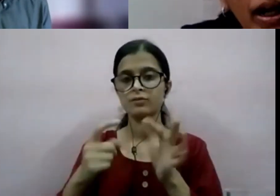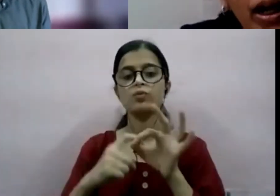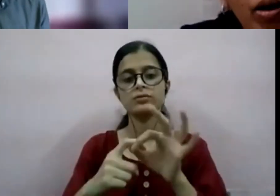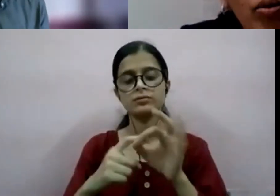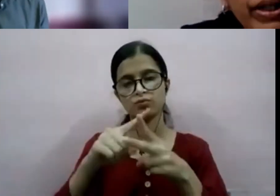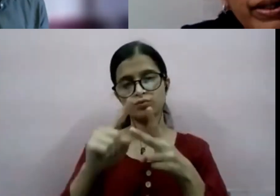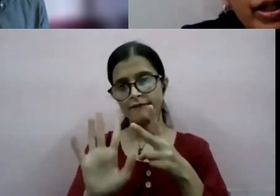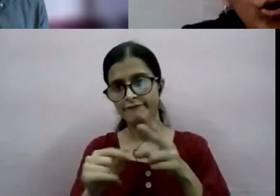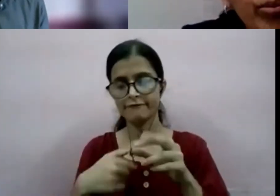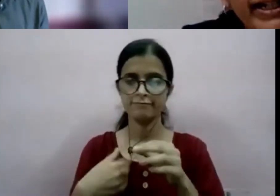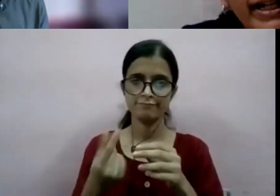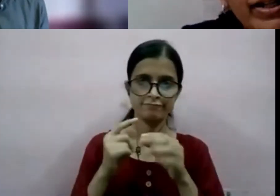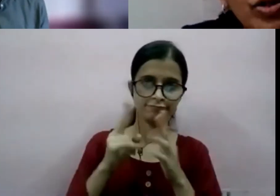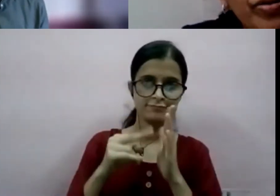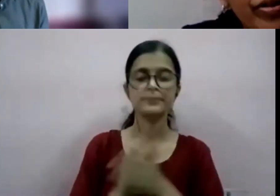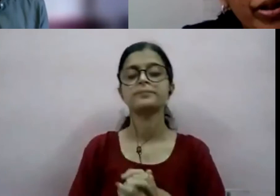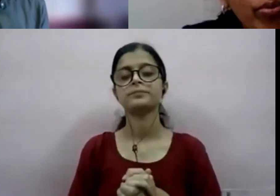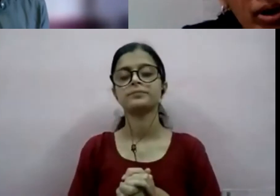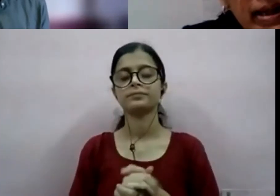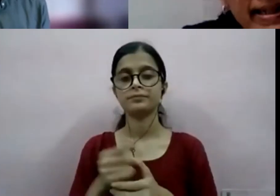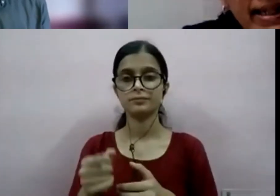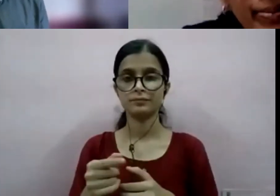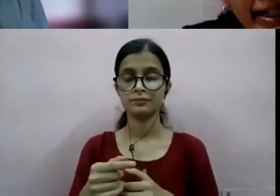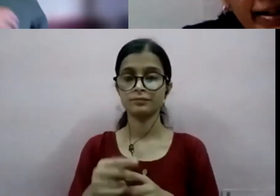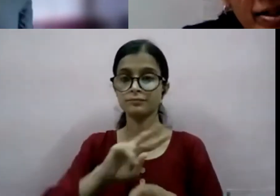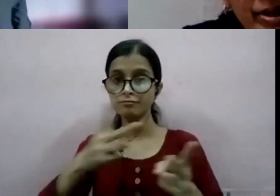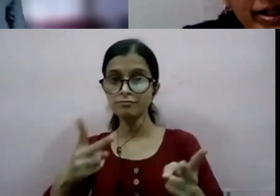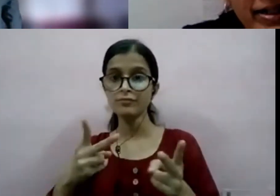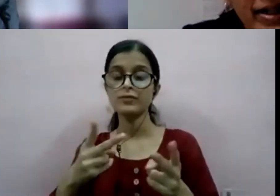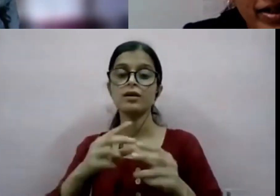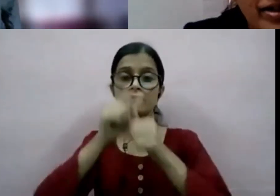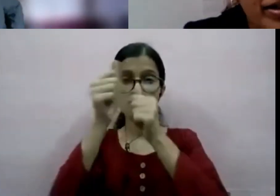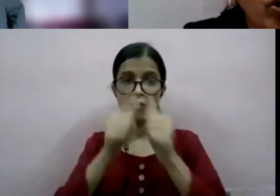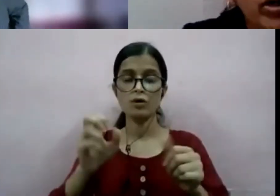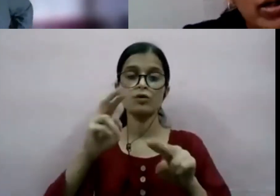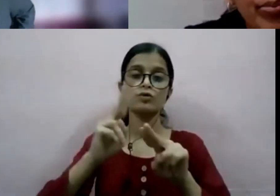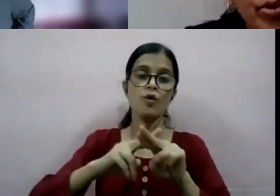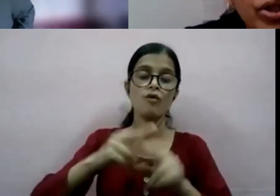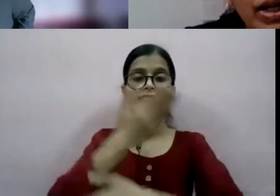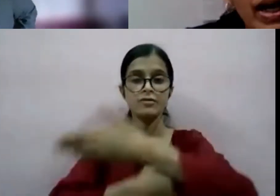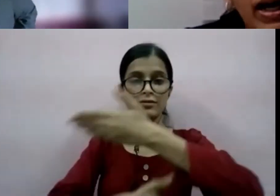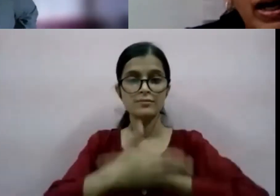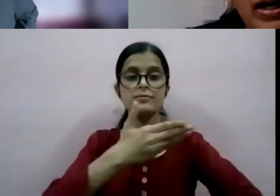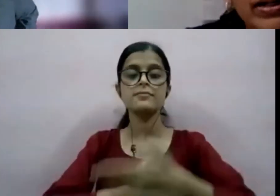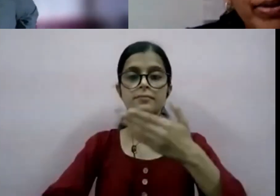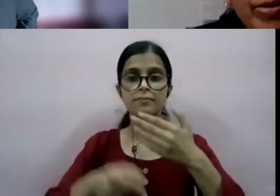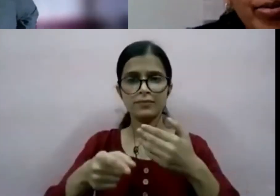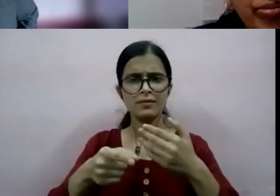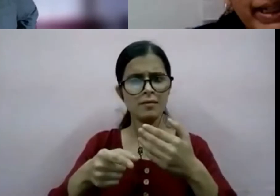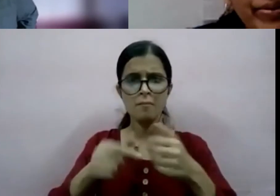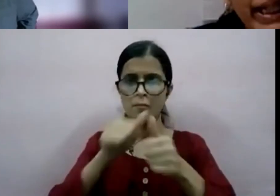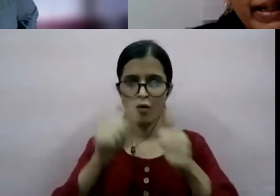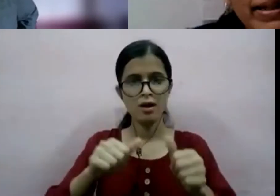out. Is there a looming danger of different models limiting disability studies? That's the models approach. Yeah.